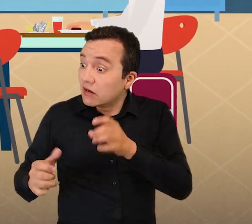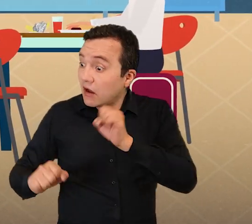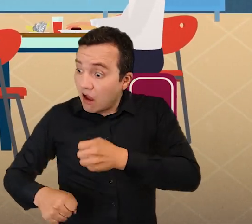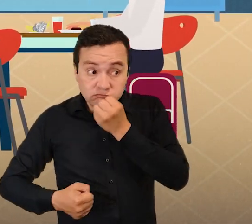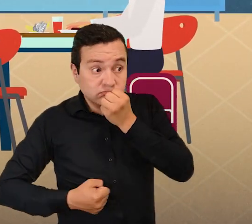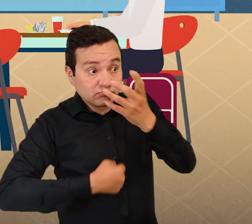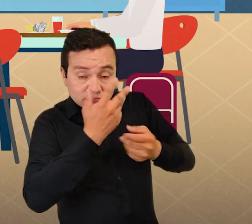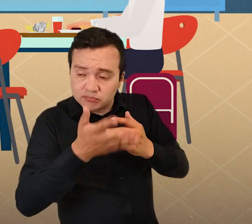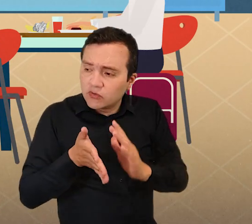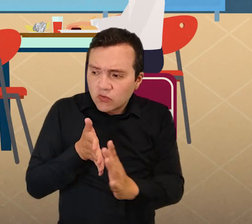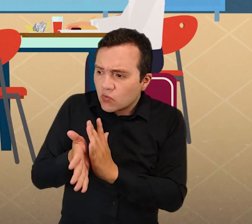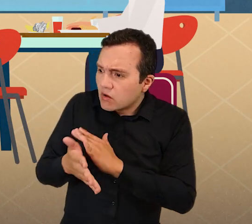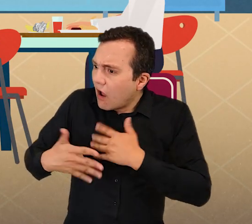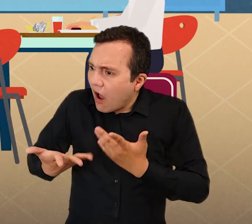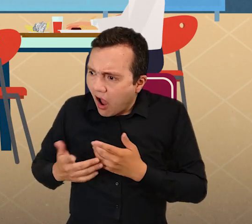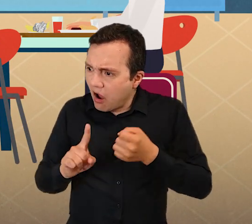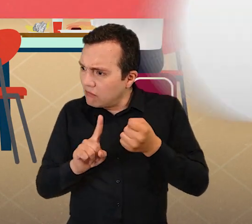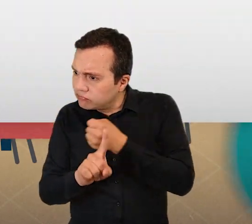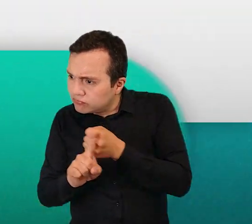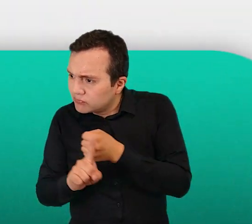procedures to eradicate bullying.